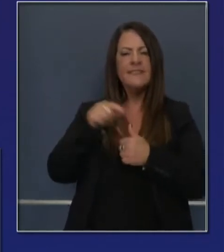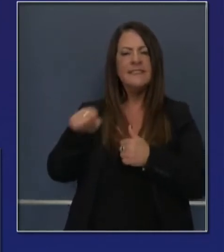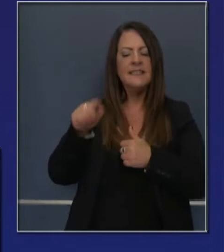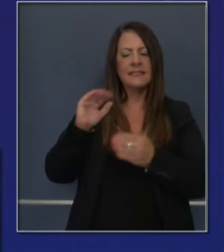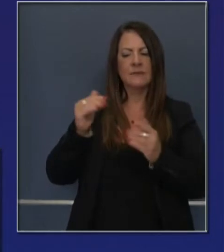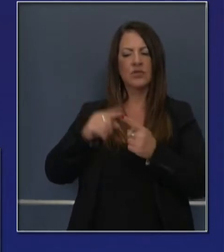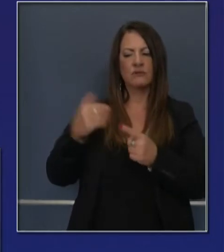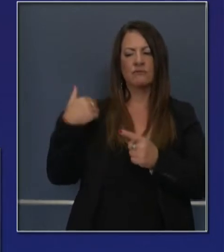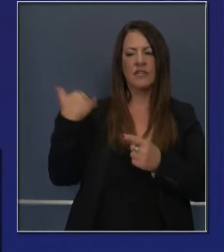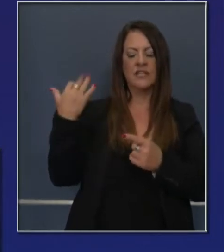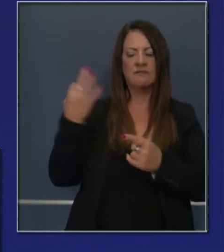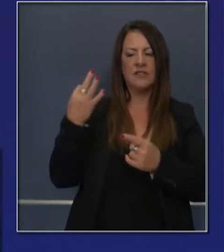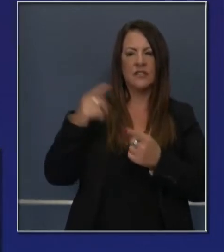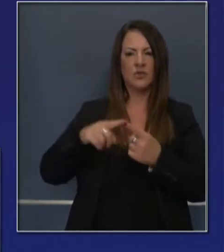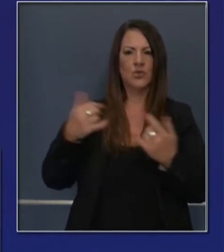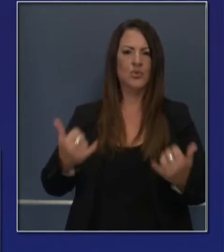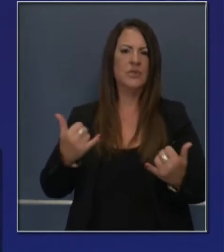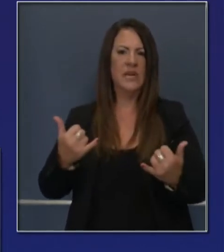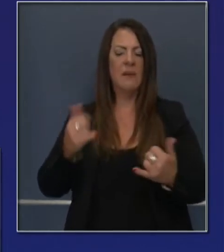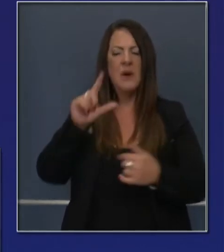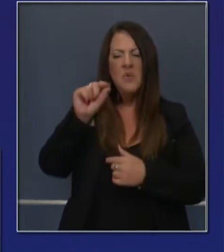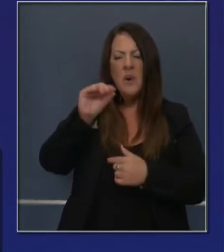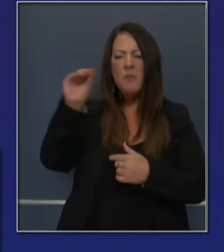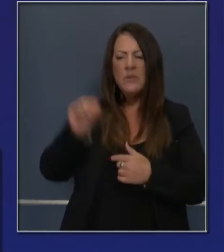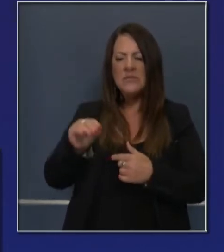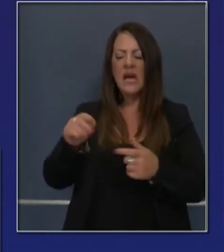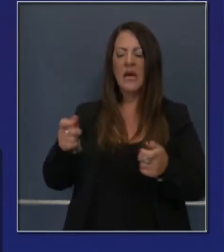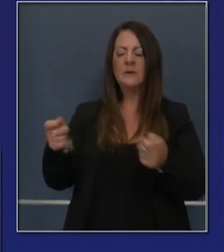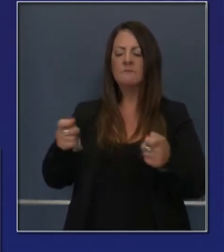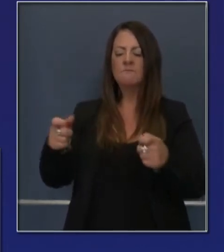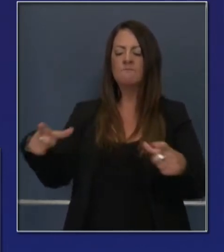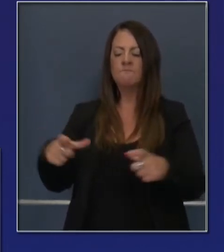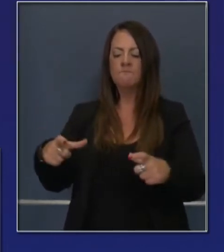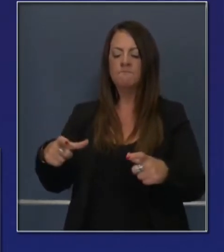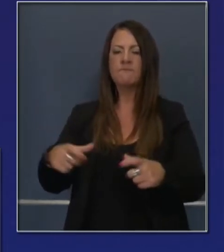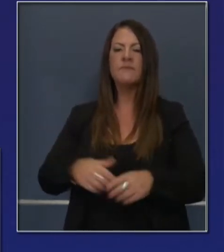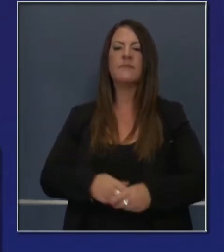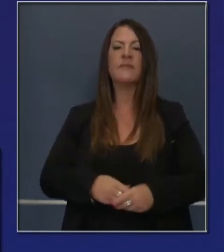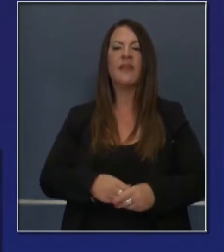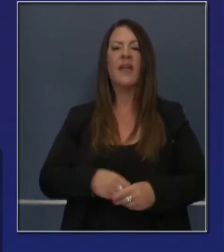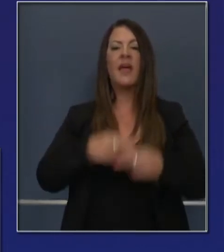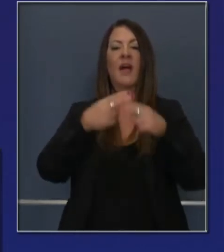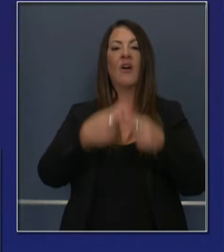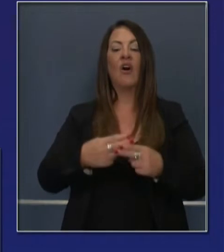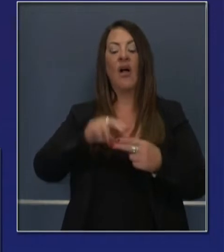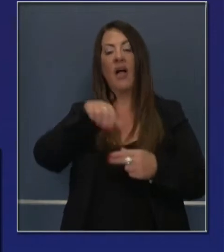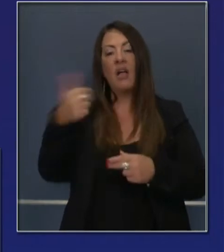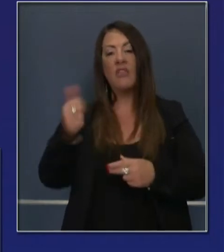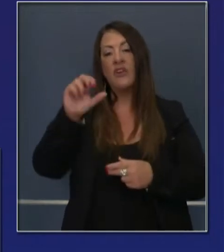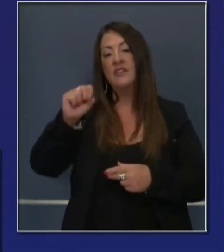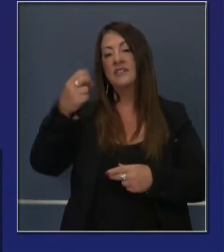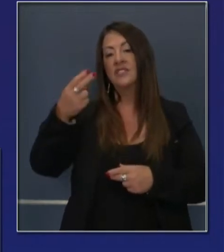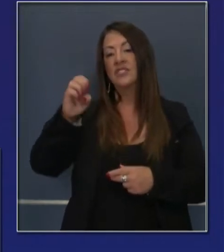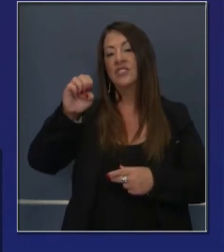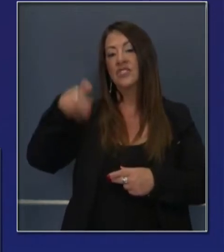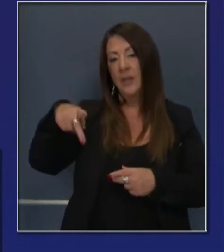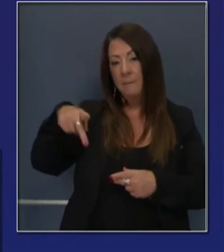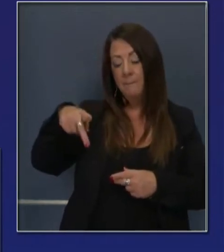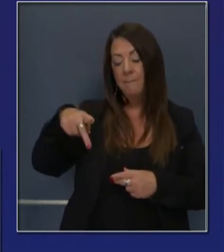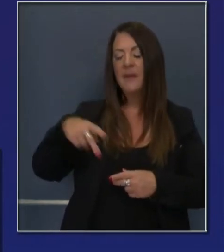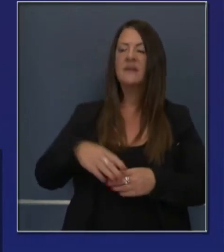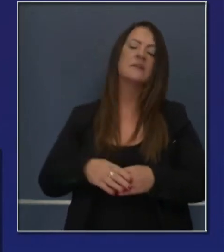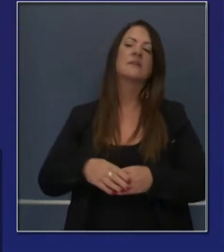Friday till today, but progress nonetheless, 20% containment. And the sheep fire, another one we had highlighted that had